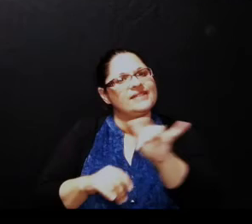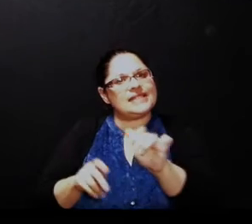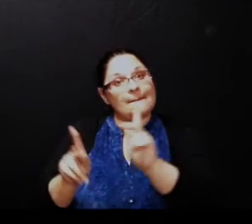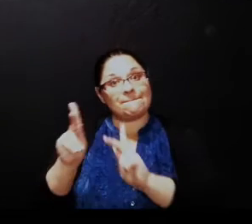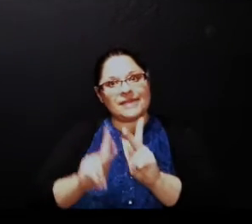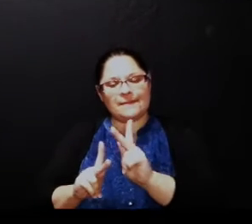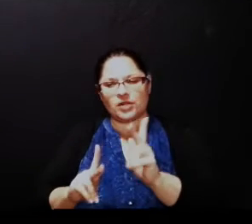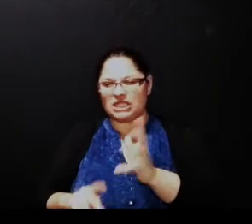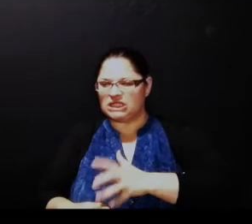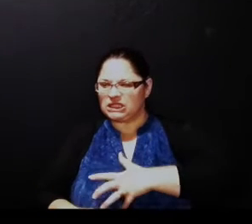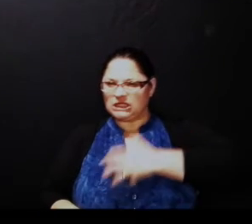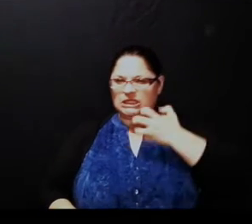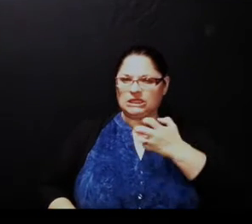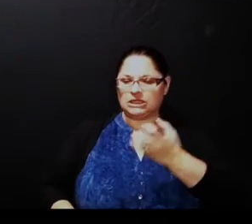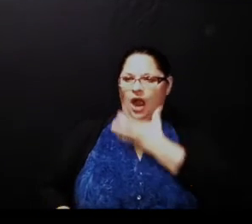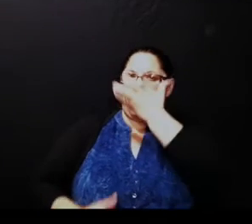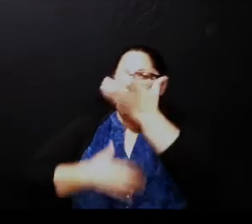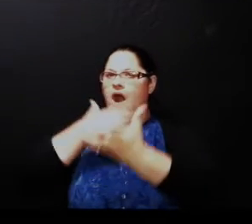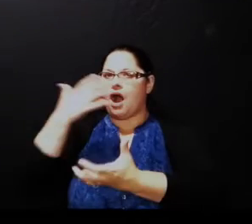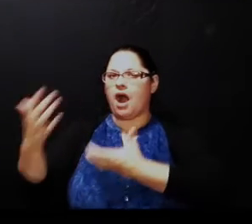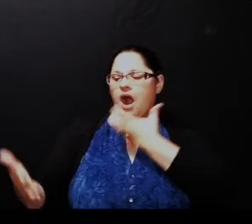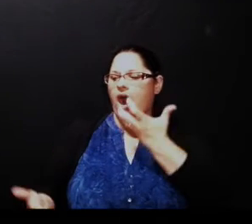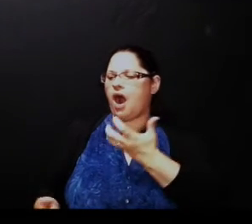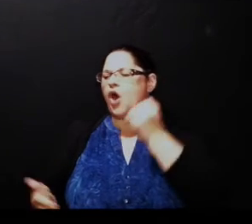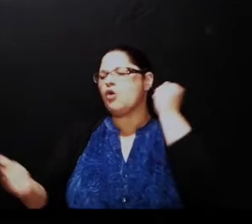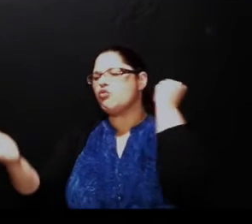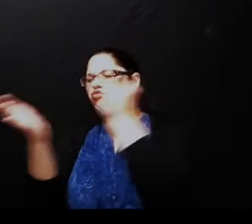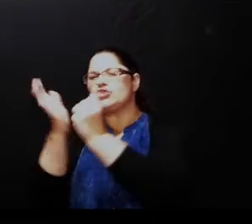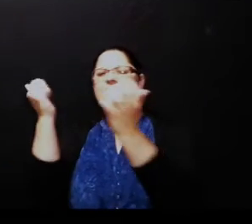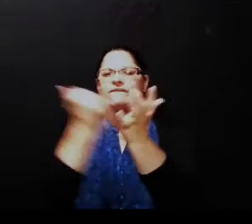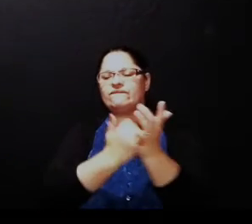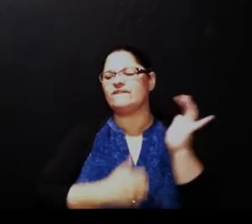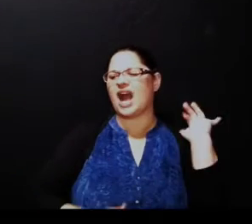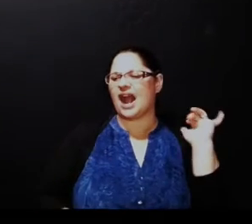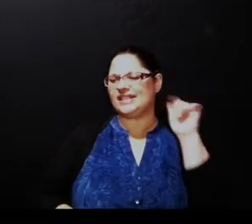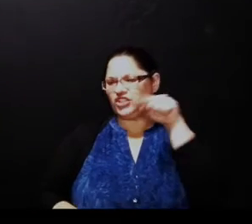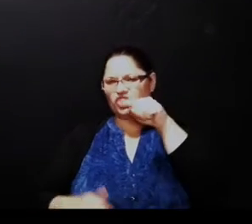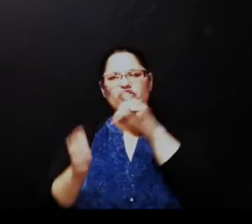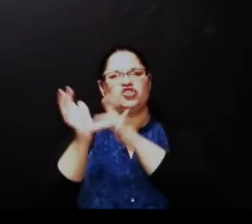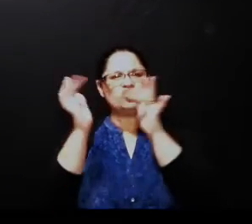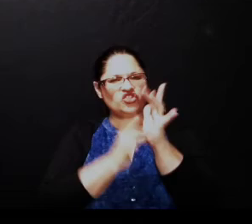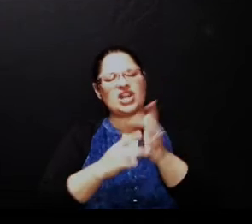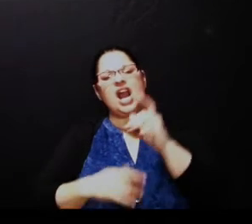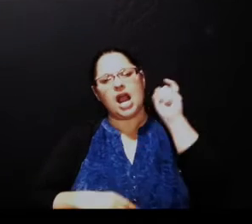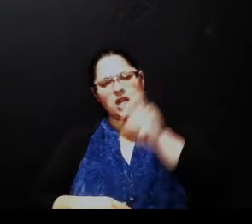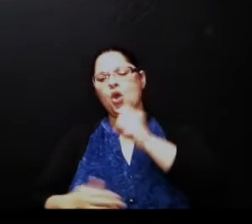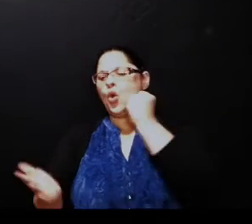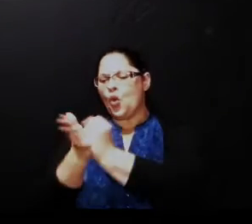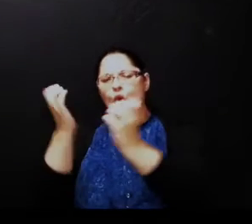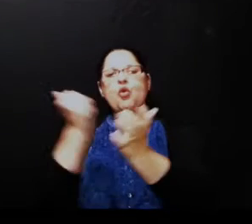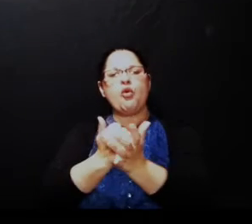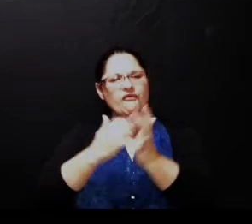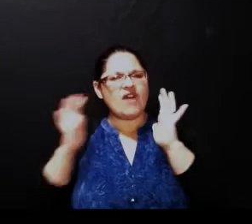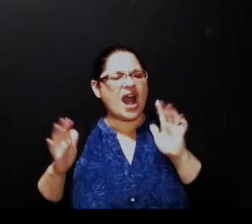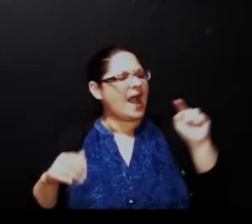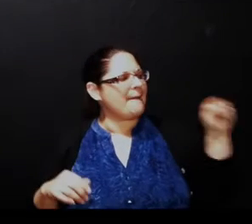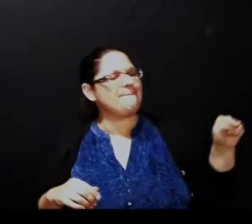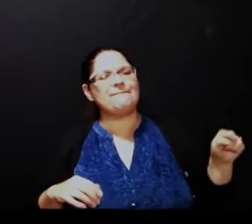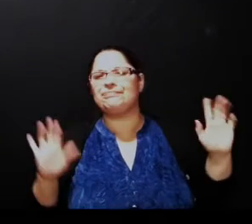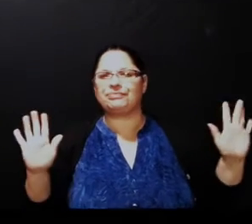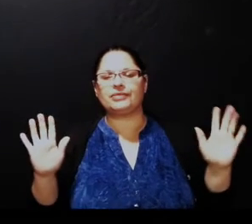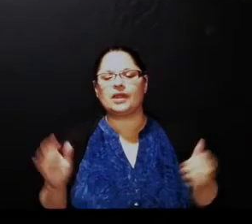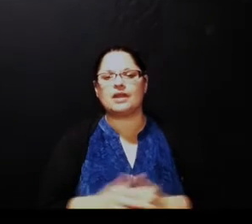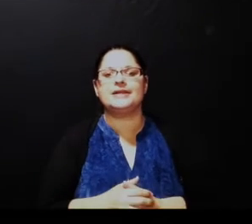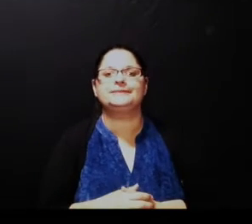that I believe that many of them were the same people. A crowd can be stirred up and changed in a very quick